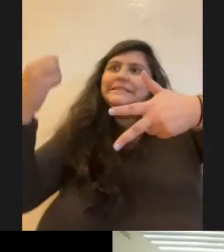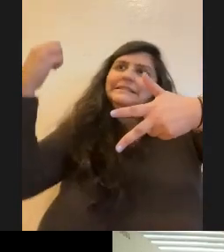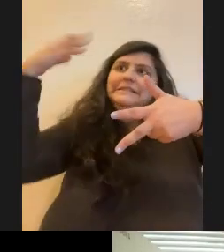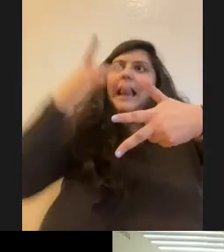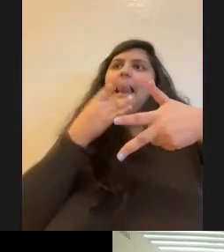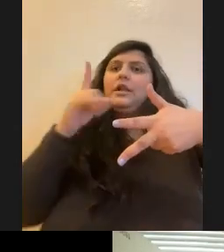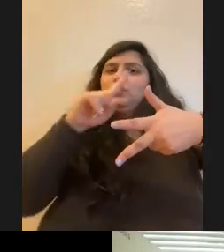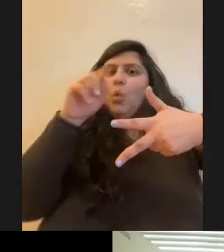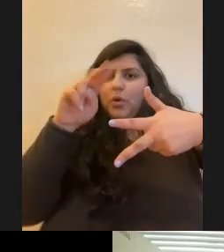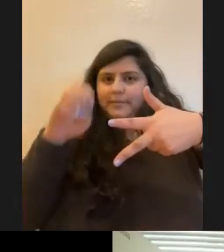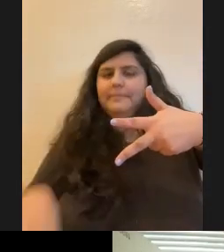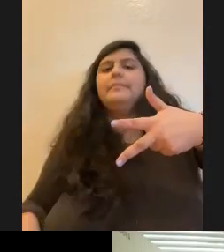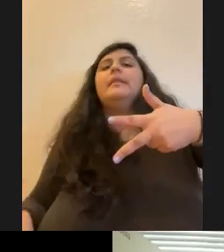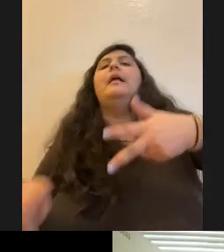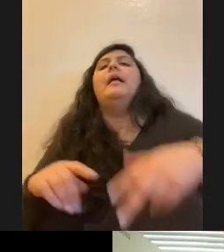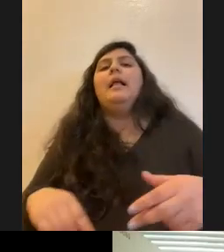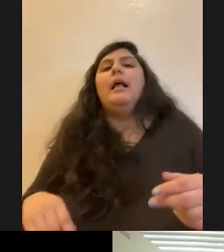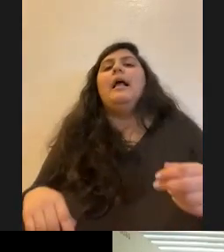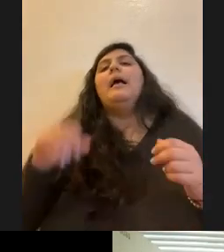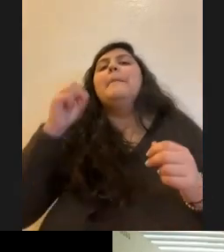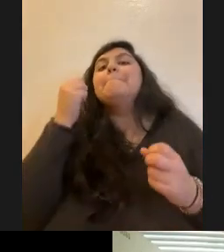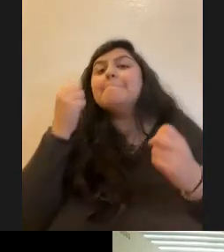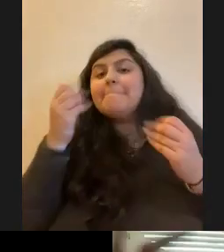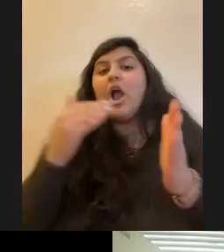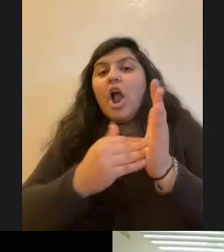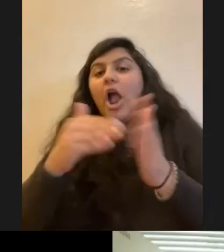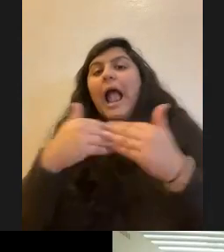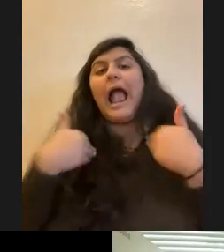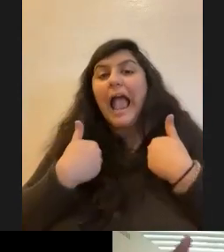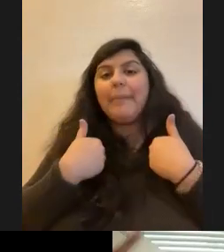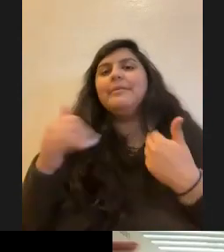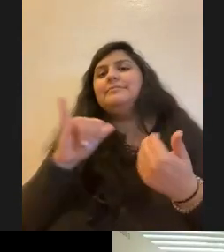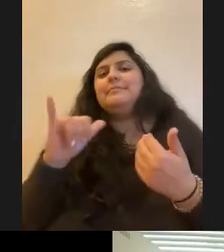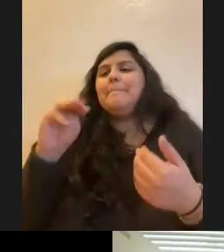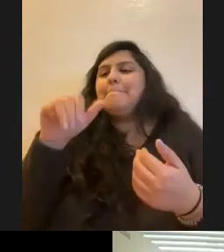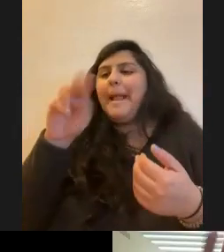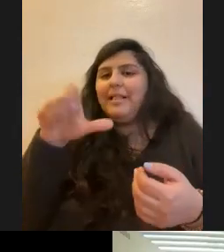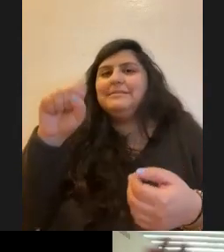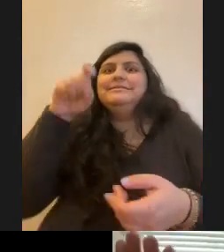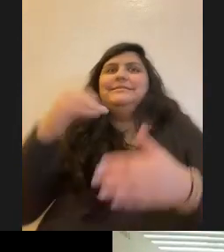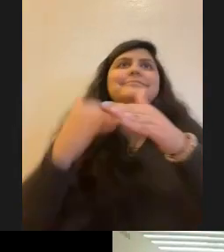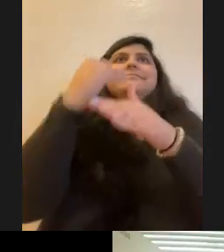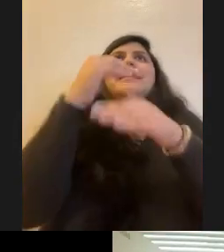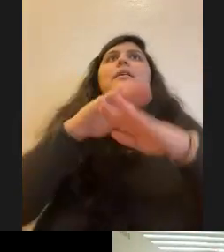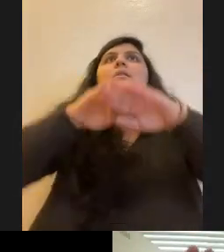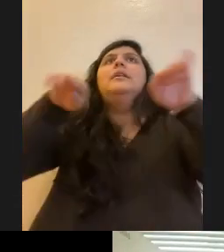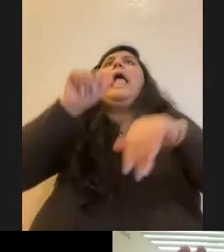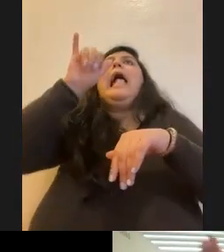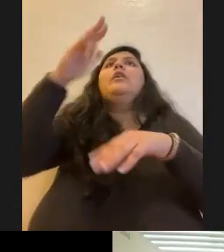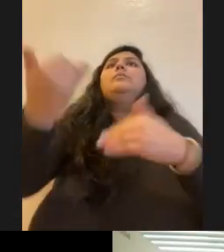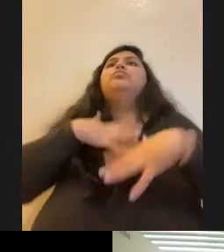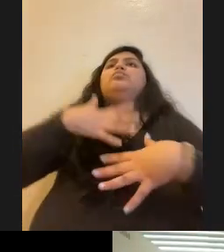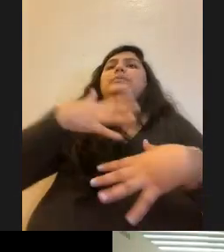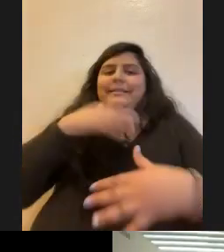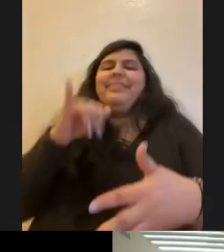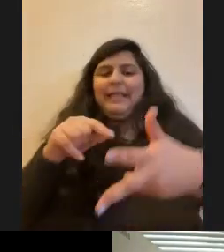zone. And a lot of the most common animals, especially all mammals, because they have to breathe on the surface, they'll spend most of their time in that sunlit zone.